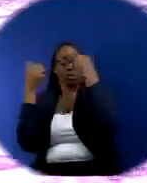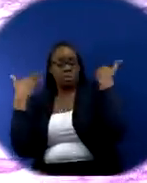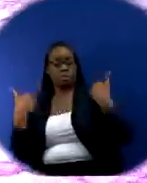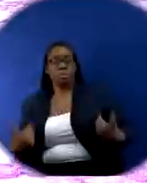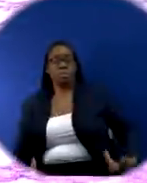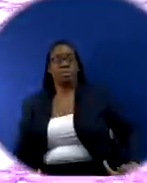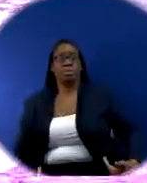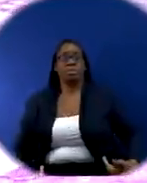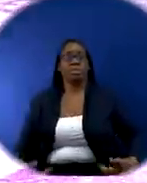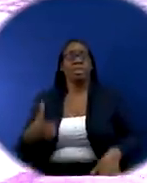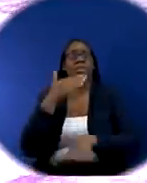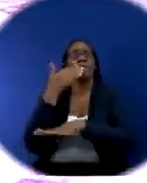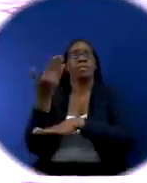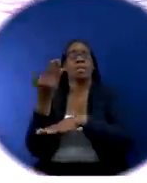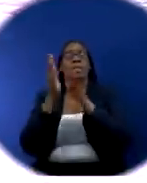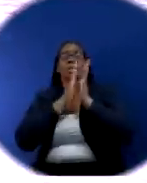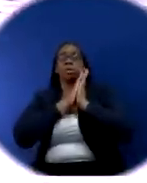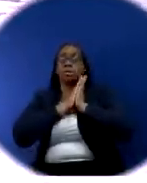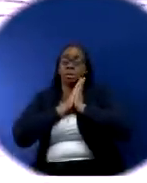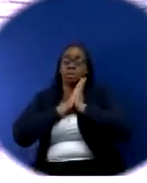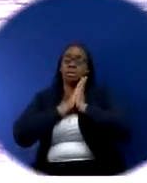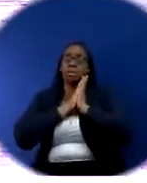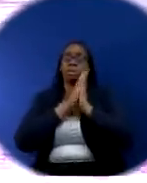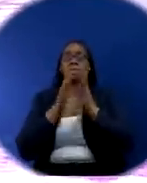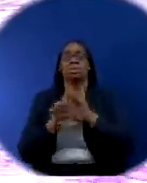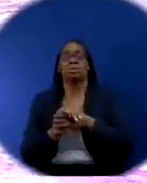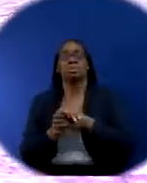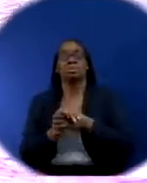for a good night's rest last night,